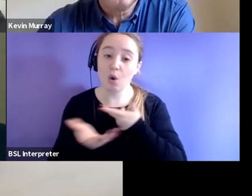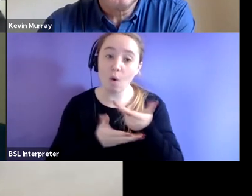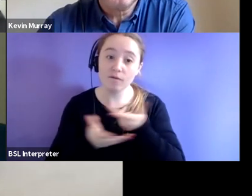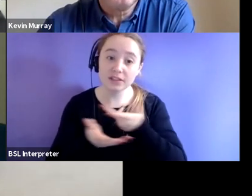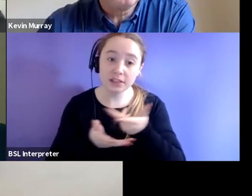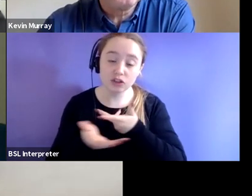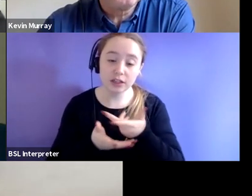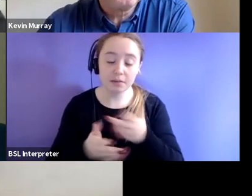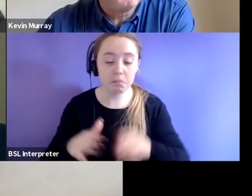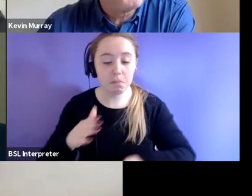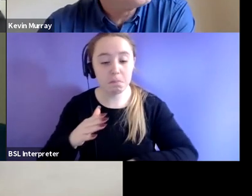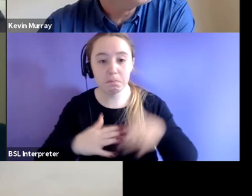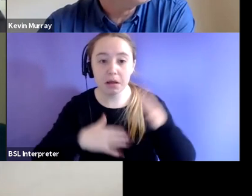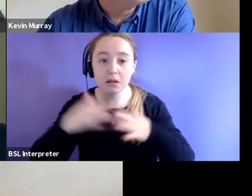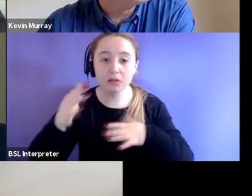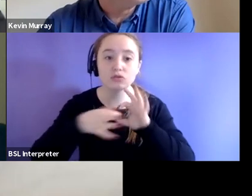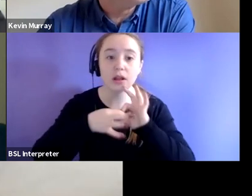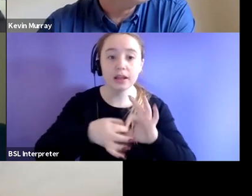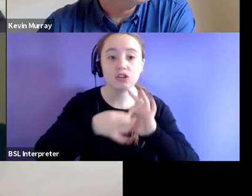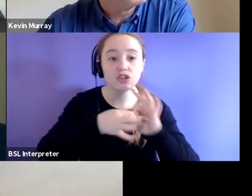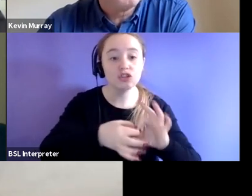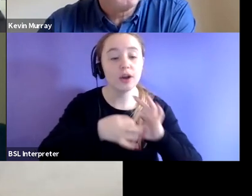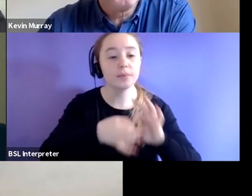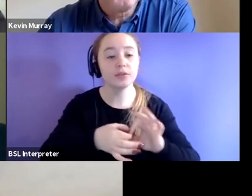building relationships with those with lived